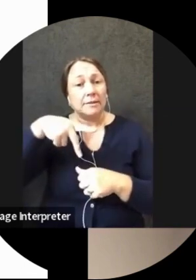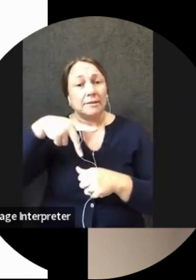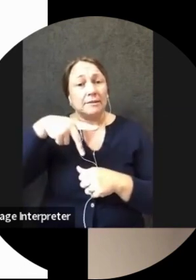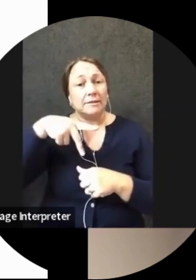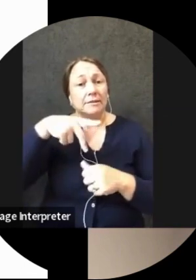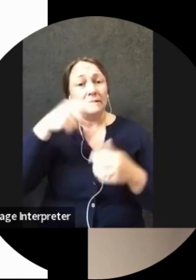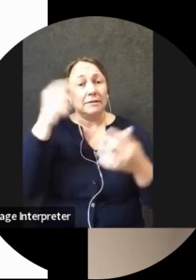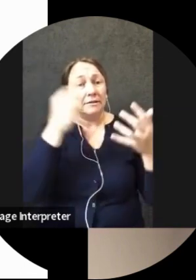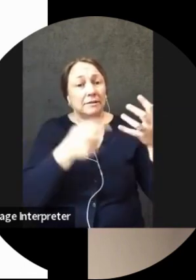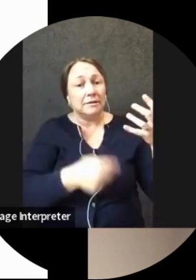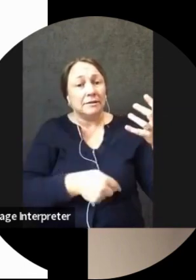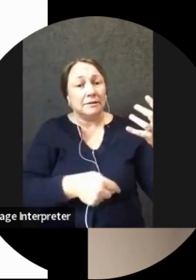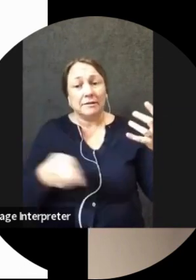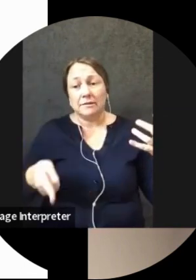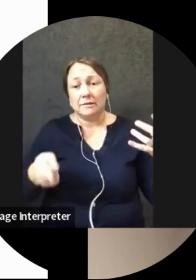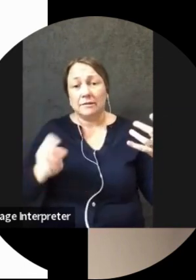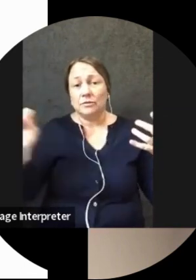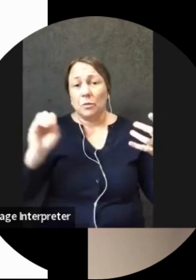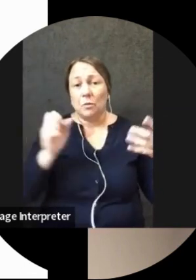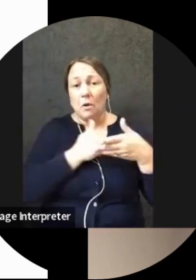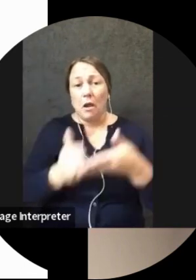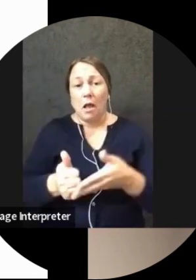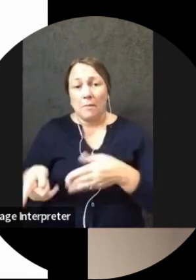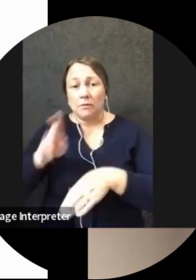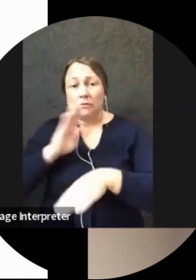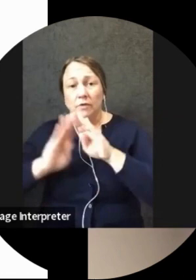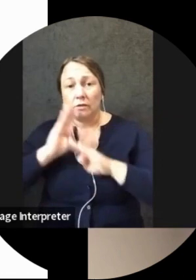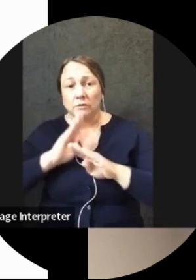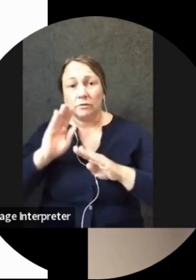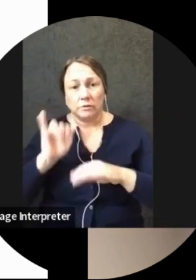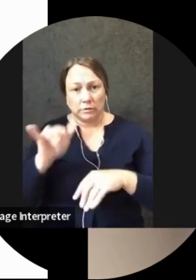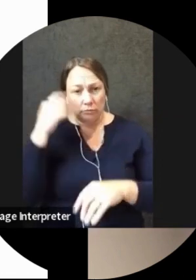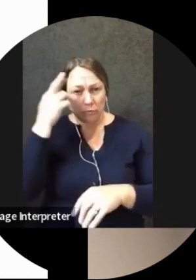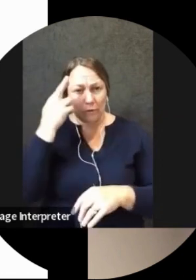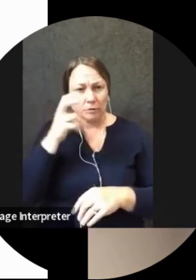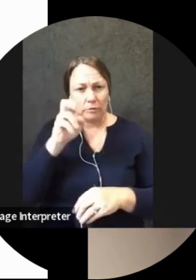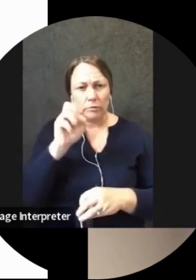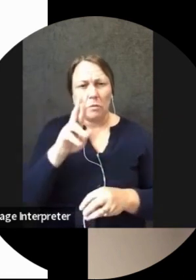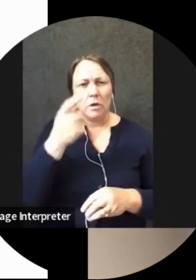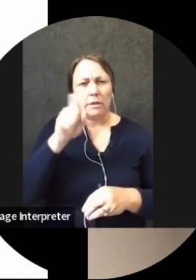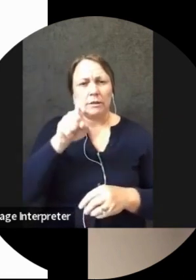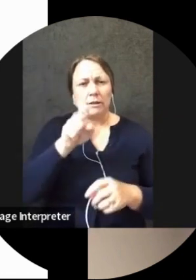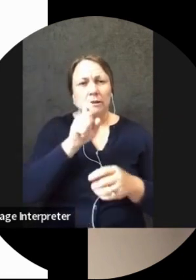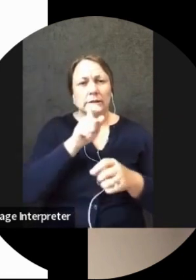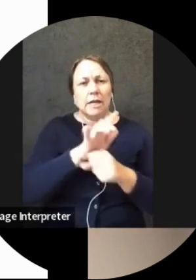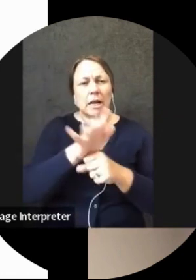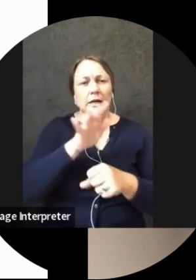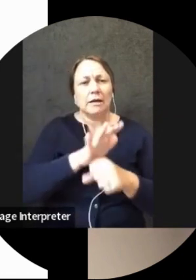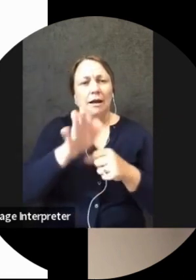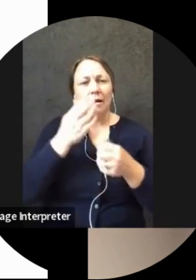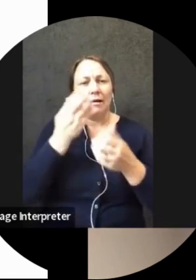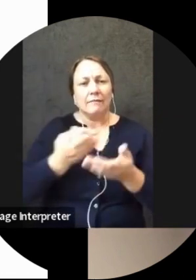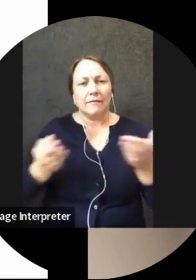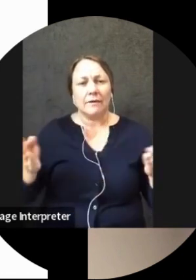the importance of having some documentation to support the